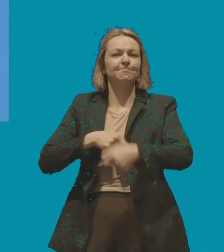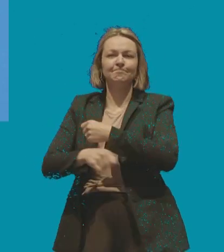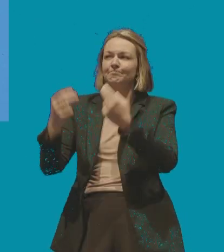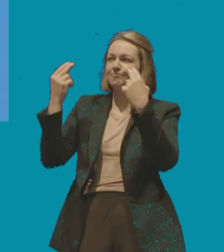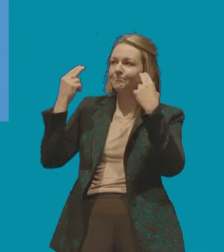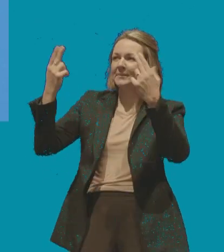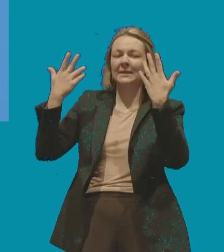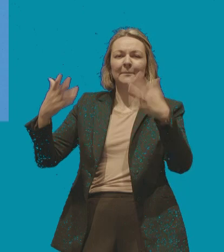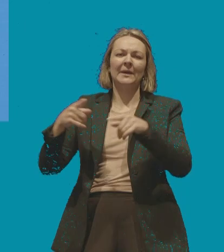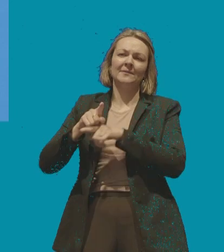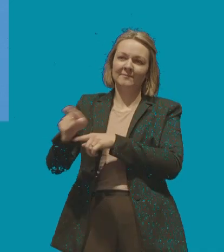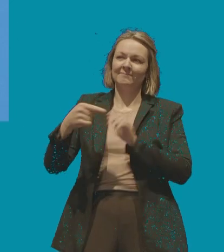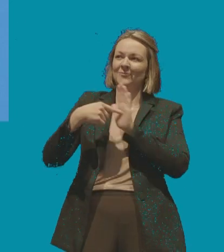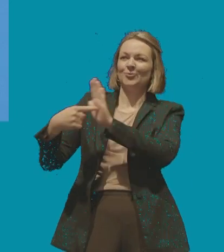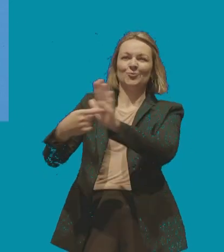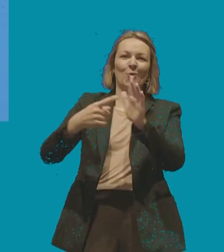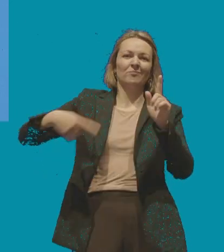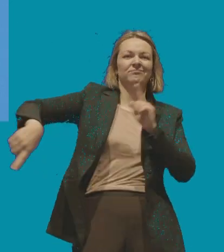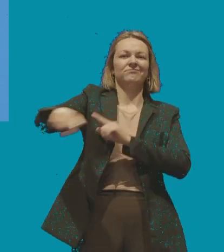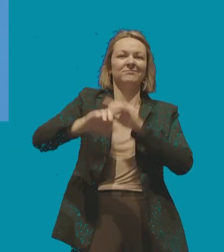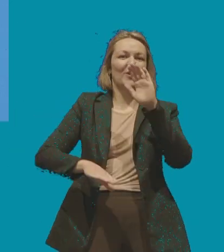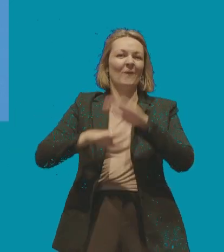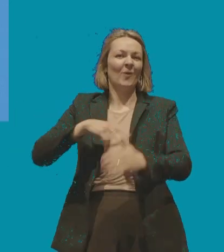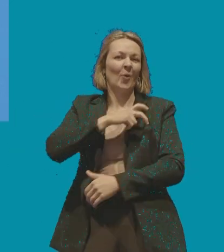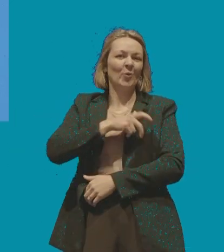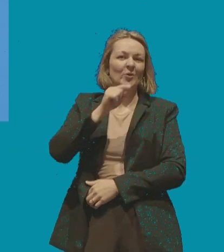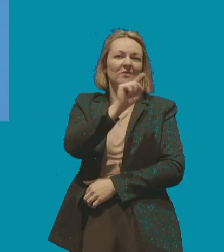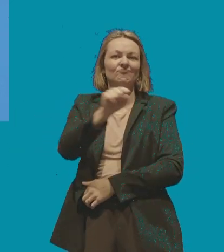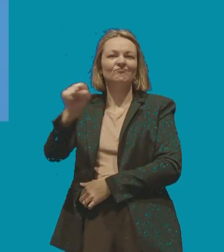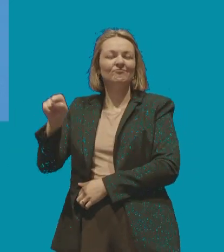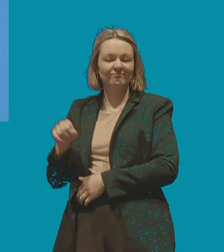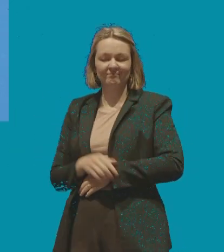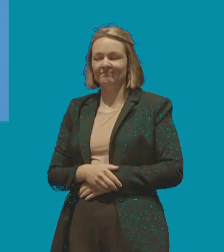was replicated right across our movement.